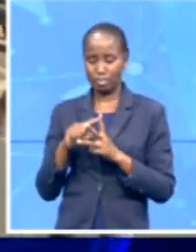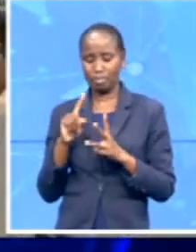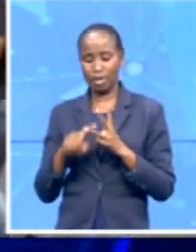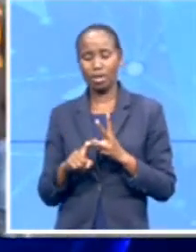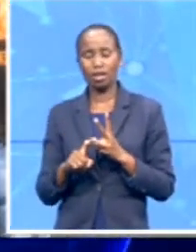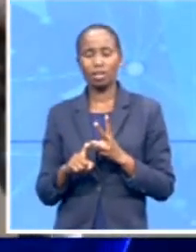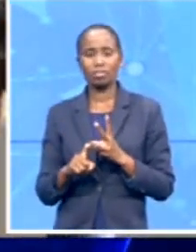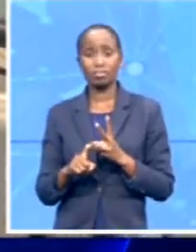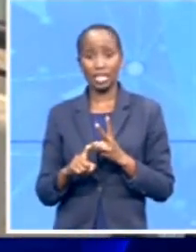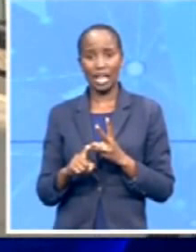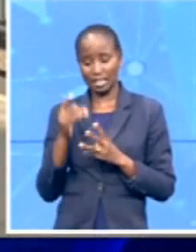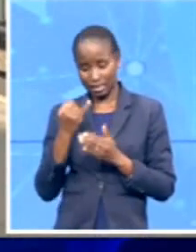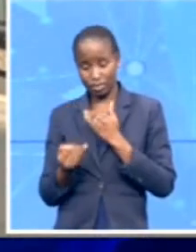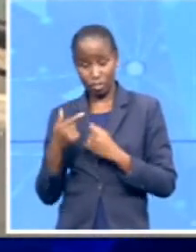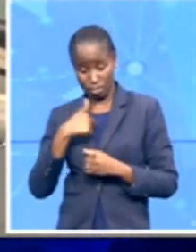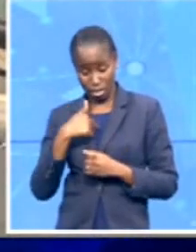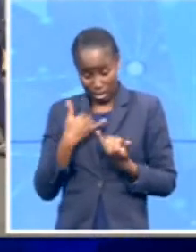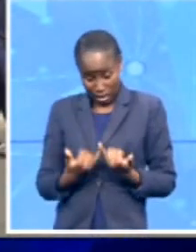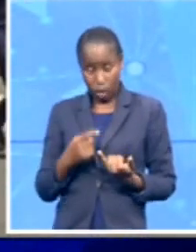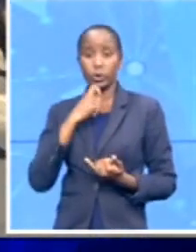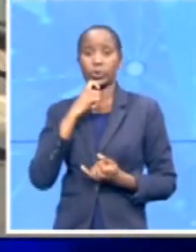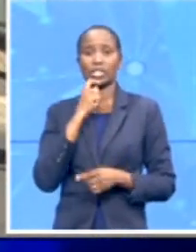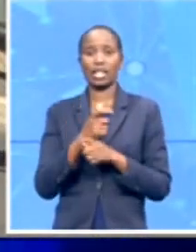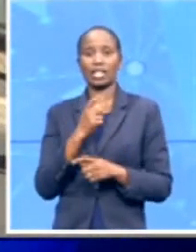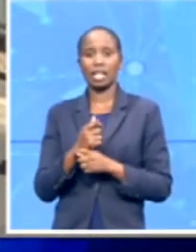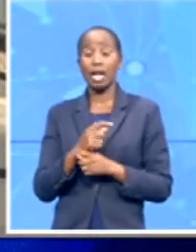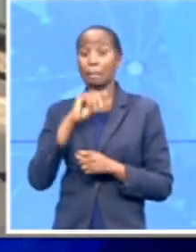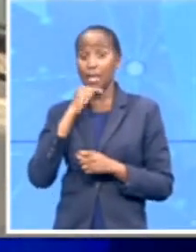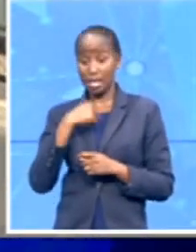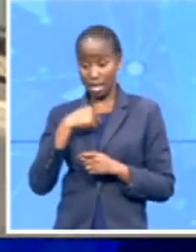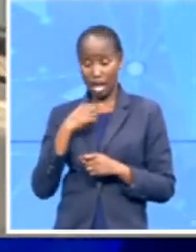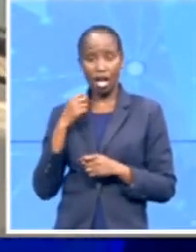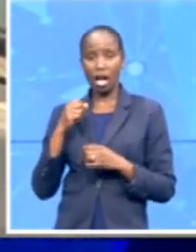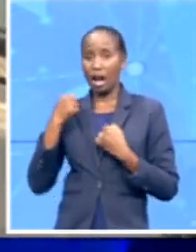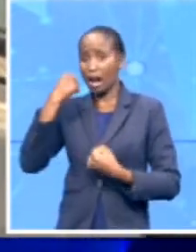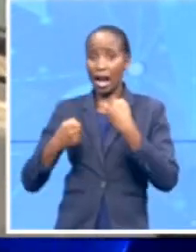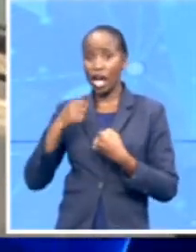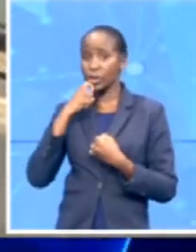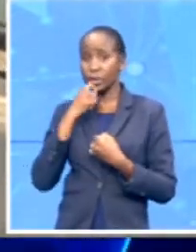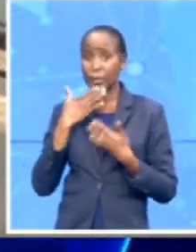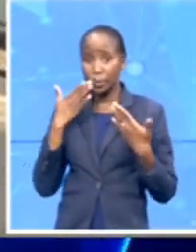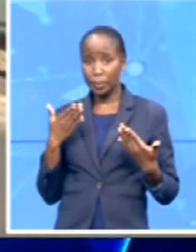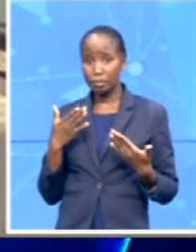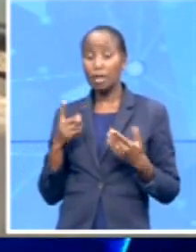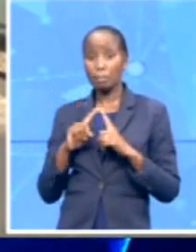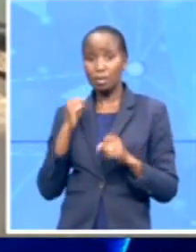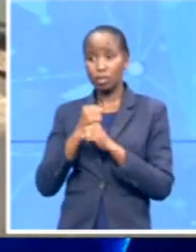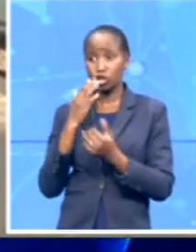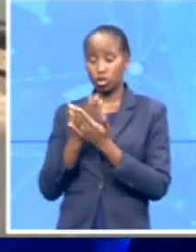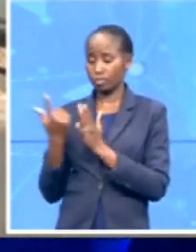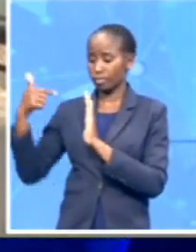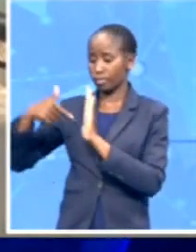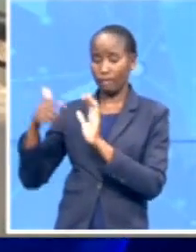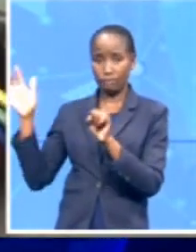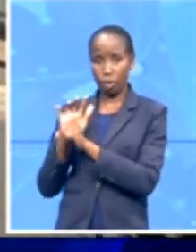taxi. I should be using my car, but I will make sure that I fill up the tank, because I use it as a taxifier. So I'm going to suffer